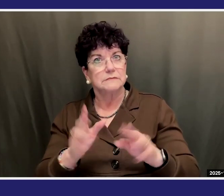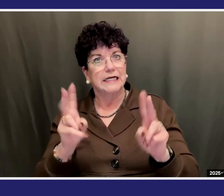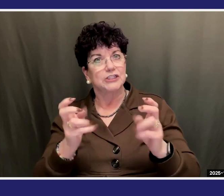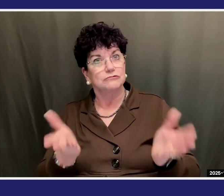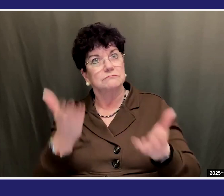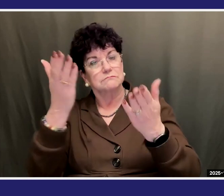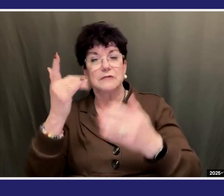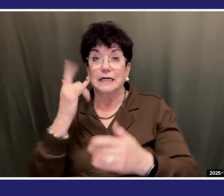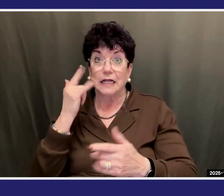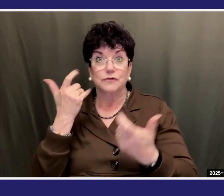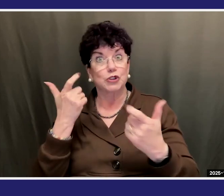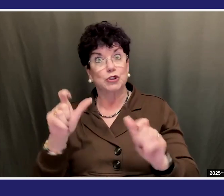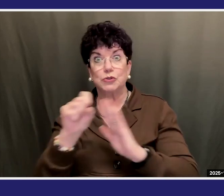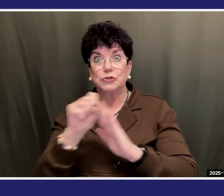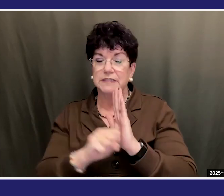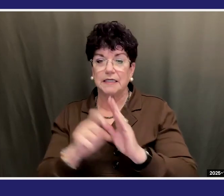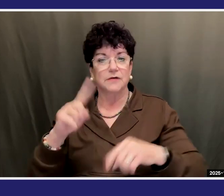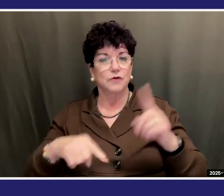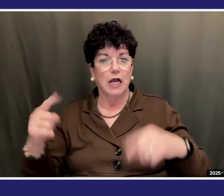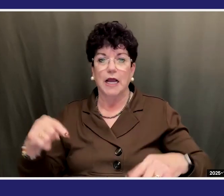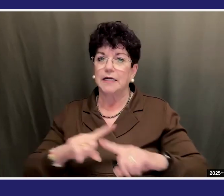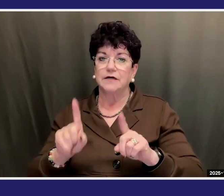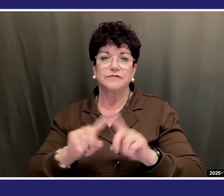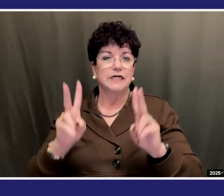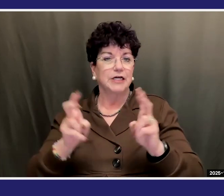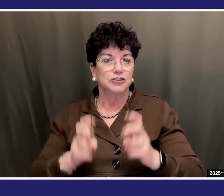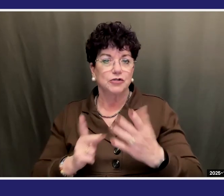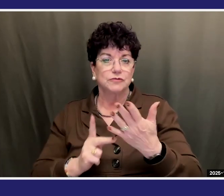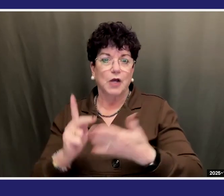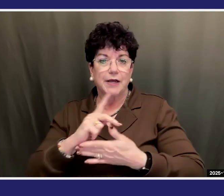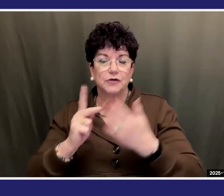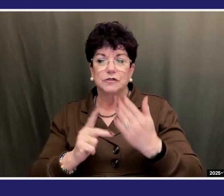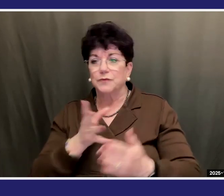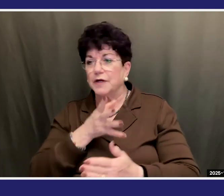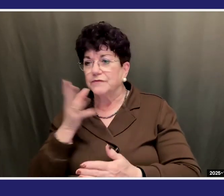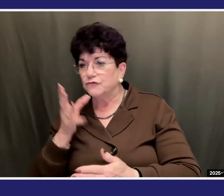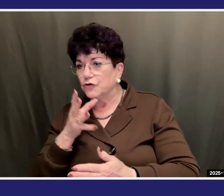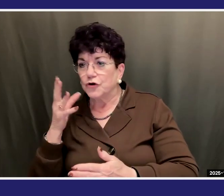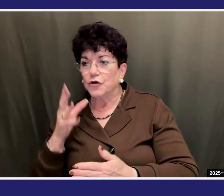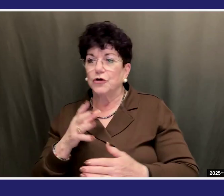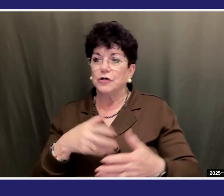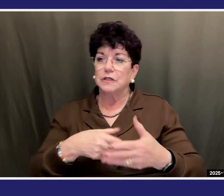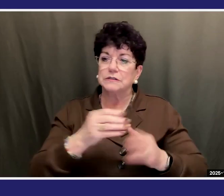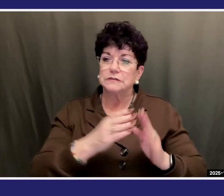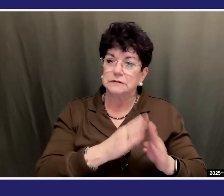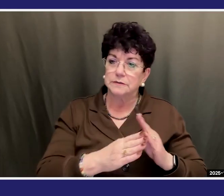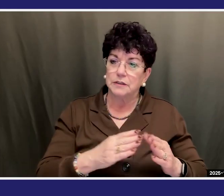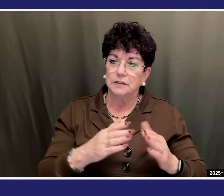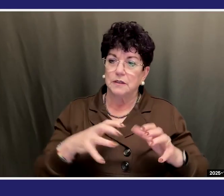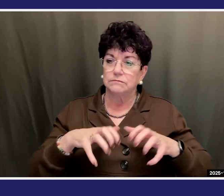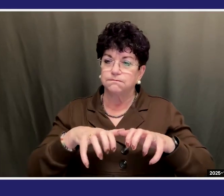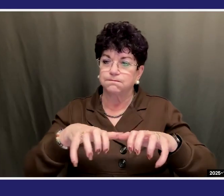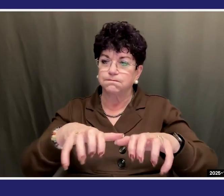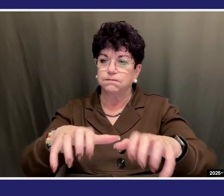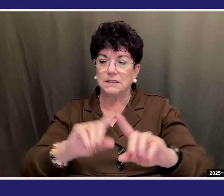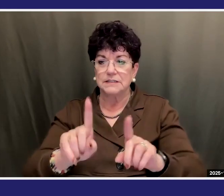big state. There's a variety of issues and priorities. We have rural, we have urban, we have a diverse racial makeup here